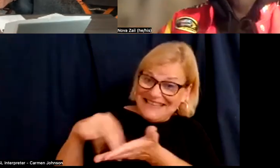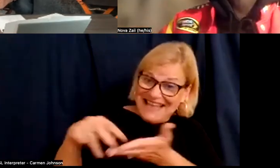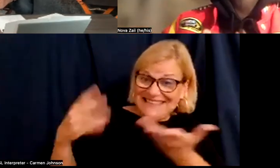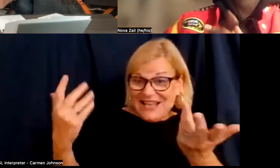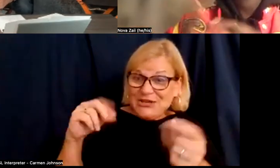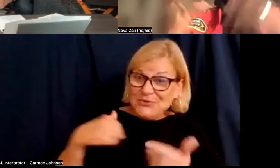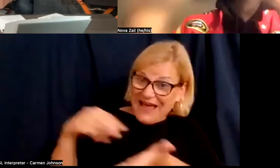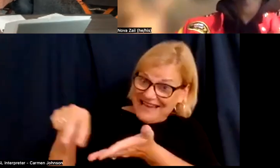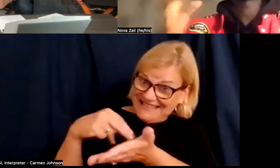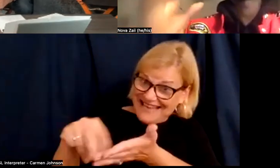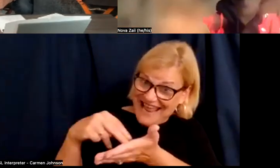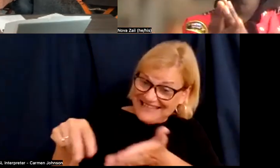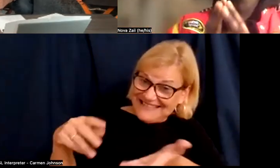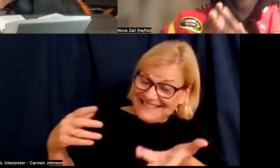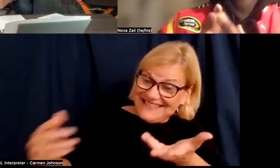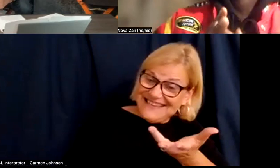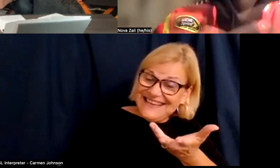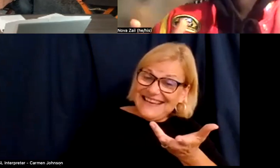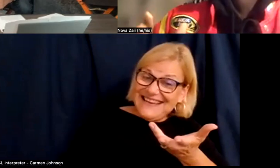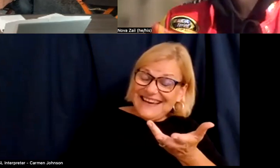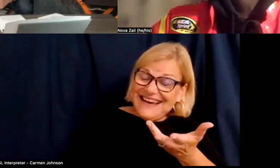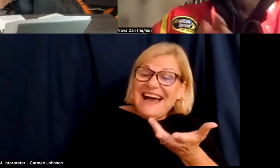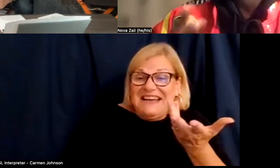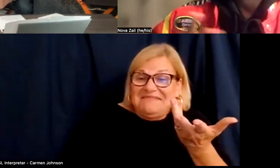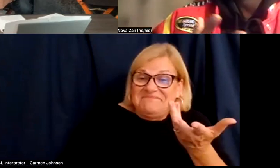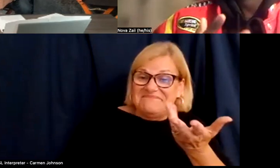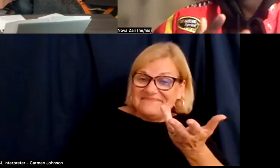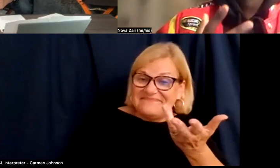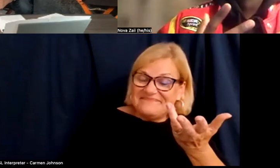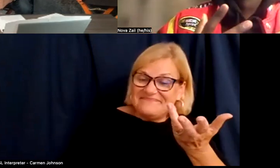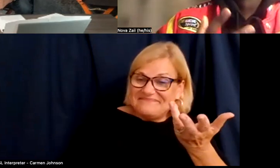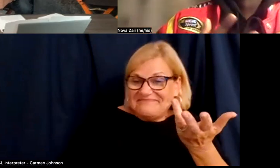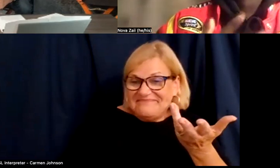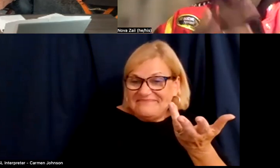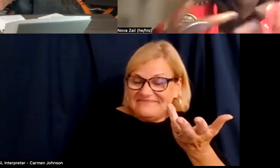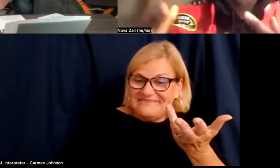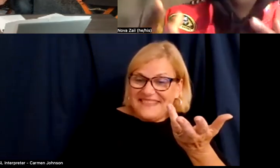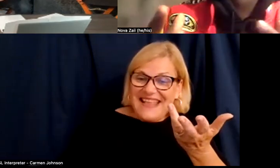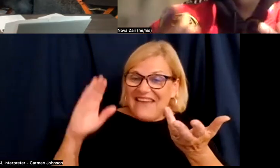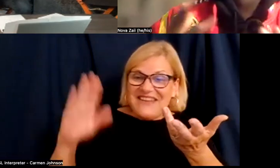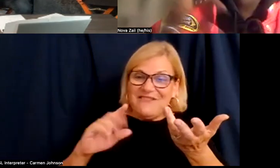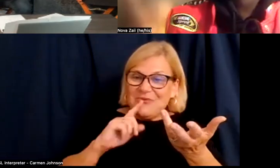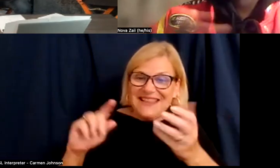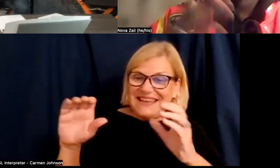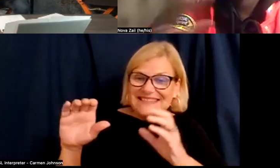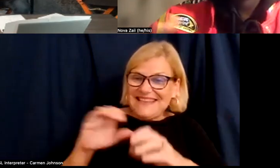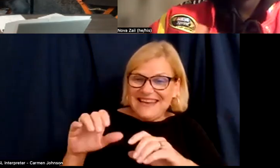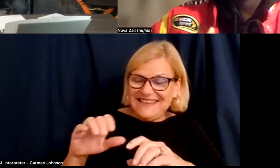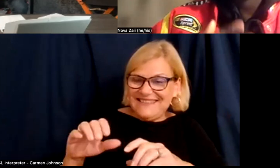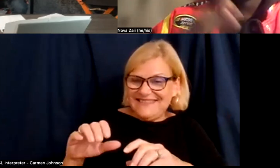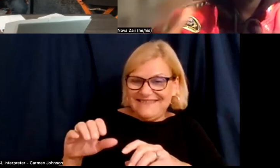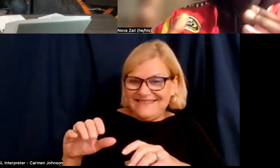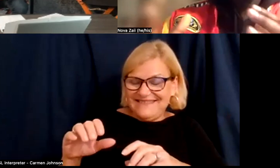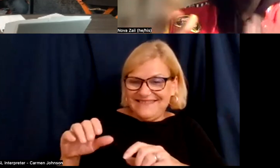Do I dance on like yeah, I've never like really done it from a disciplined